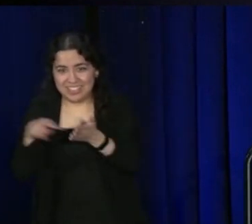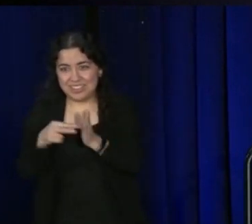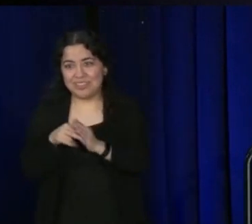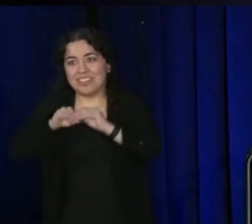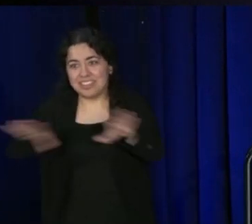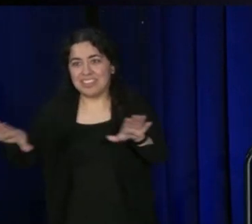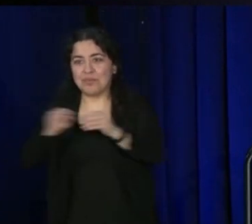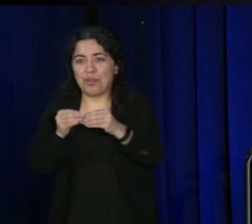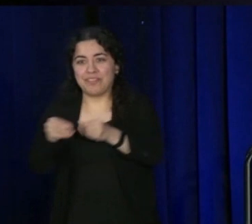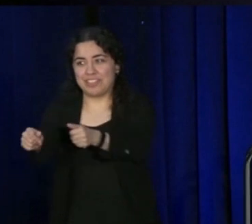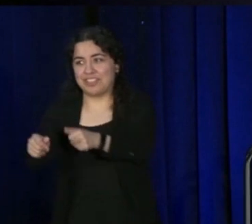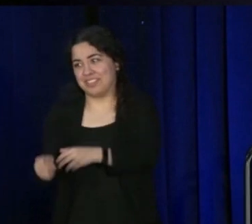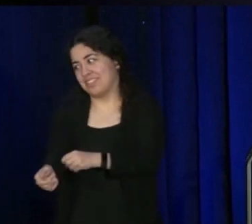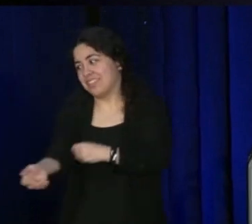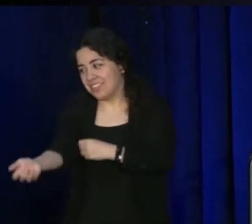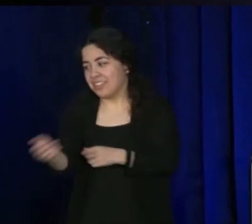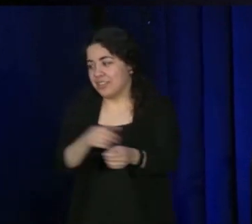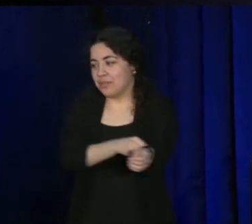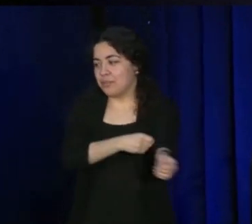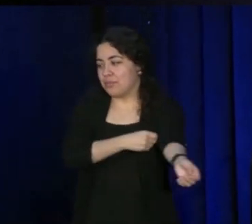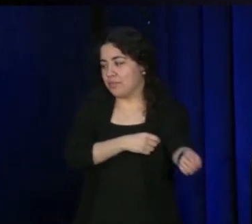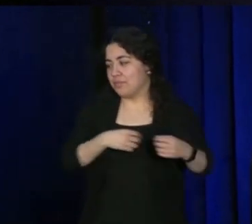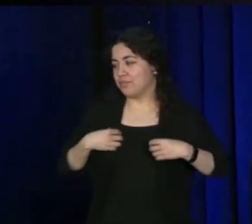manner. And so without